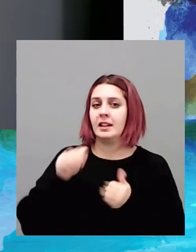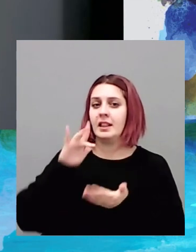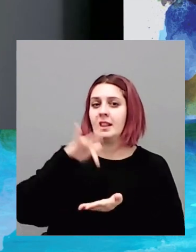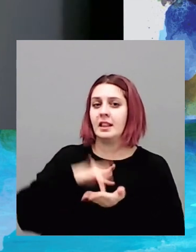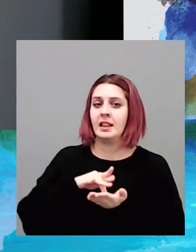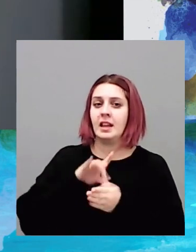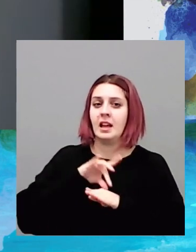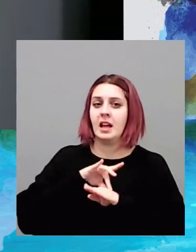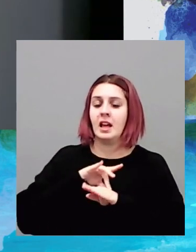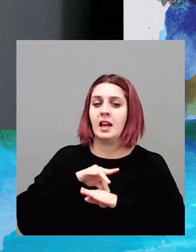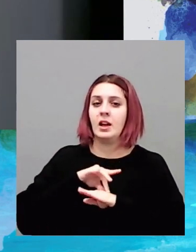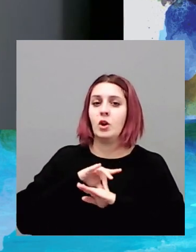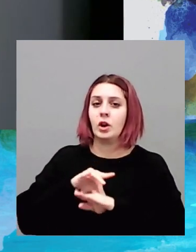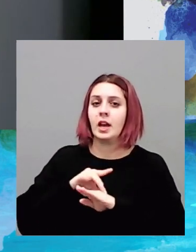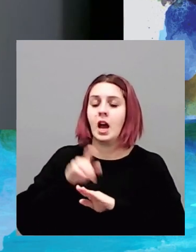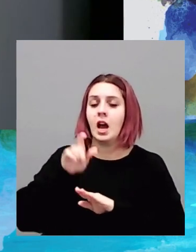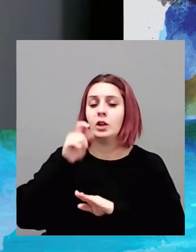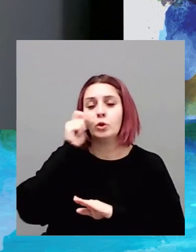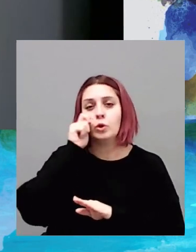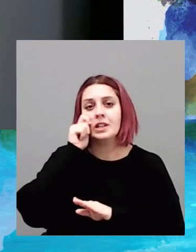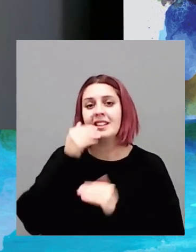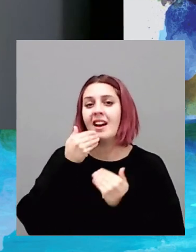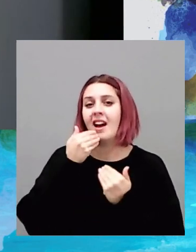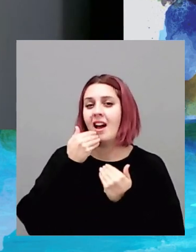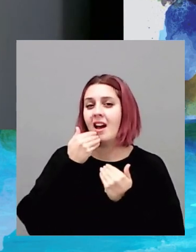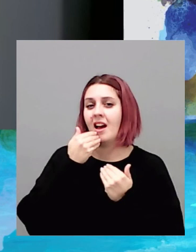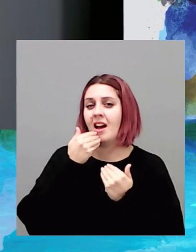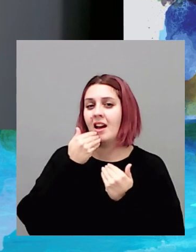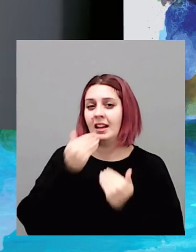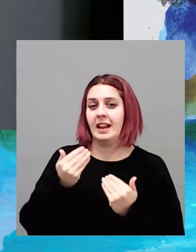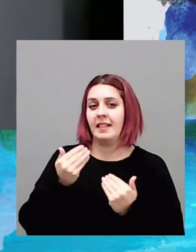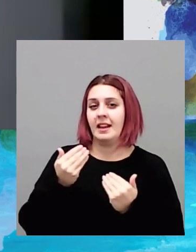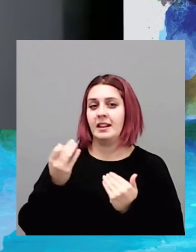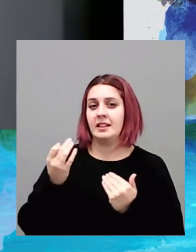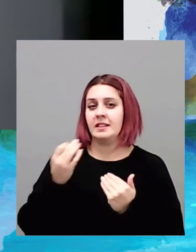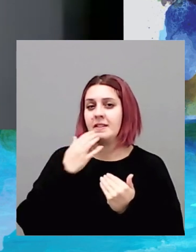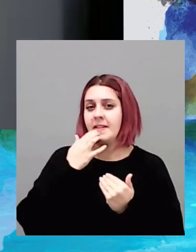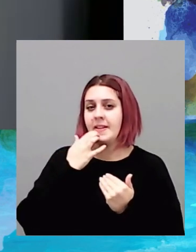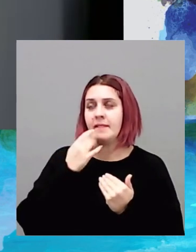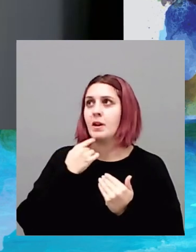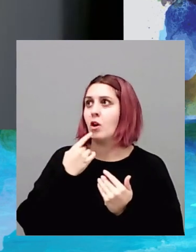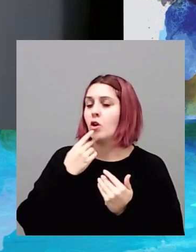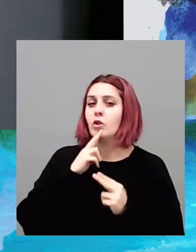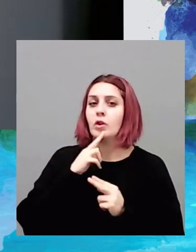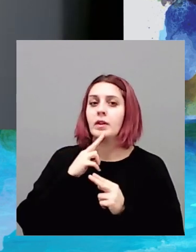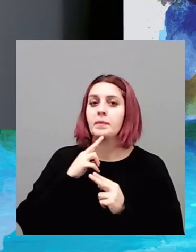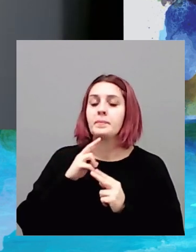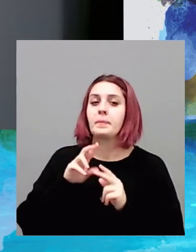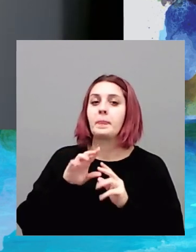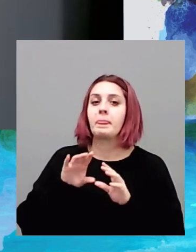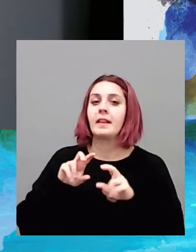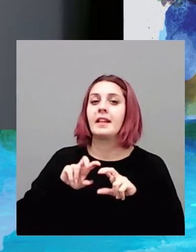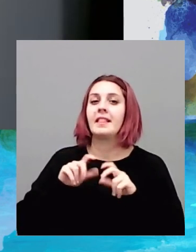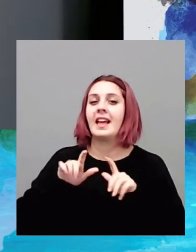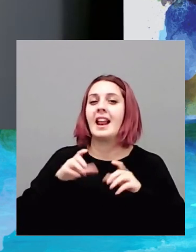We have a couple of our tour guides of the young people that work in our group that have received their